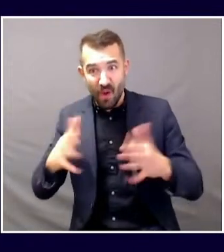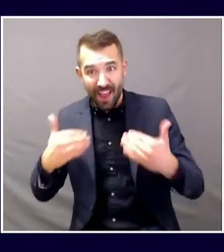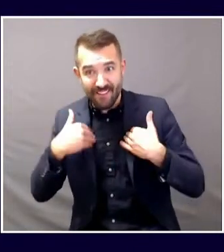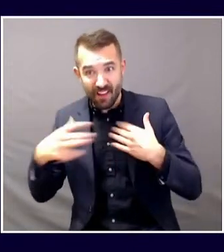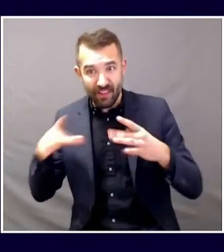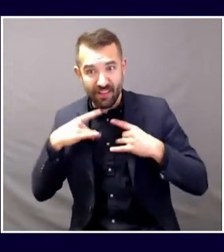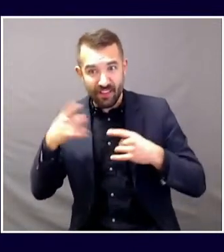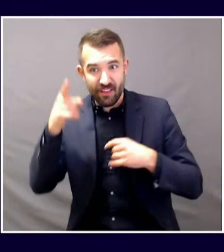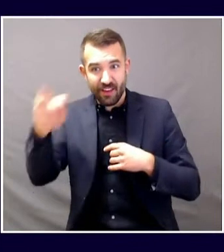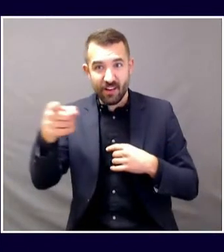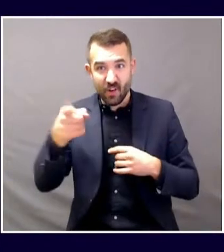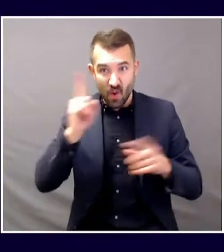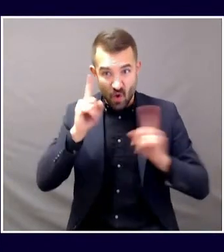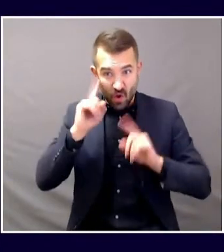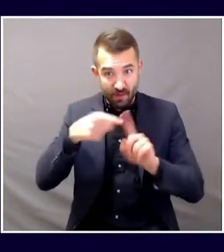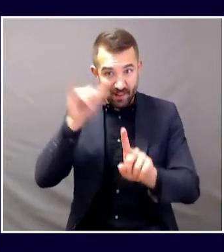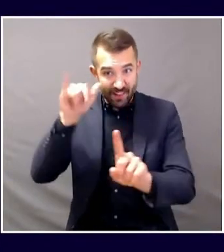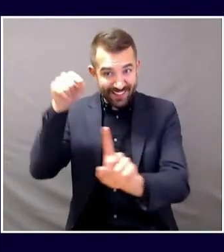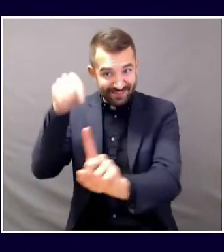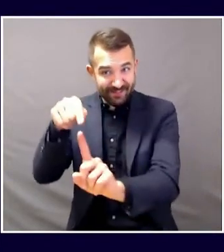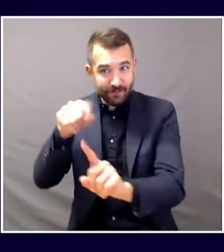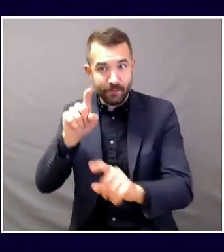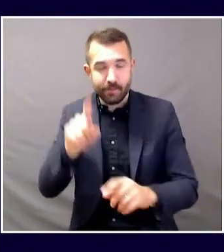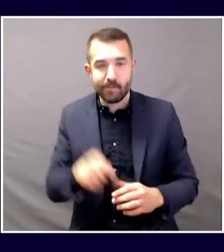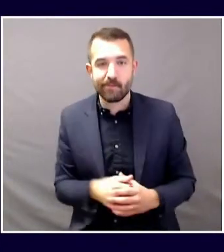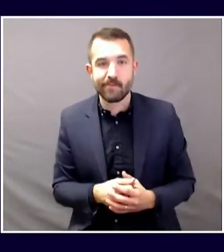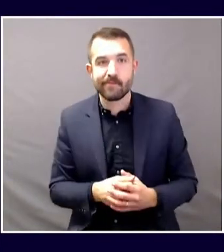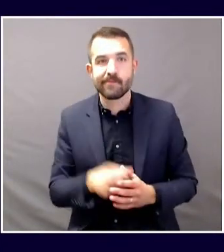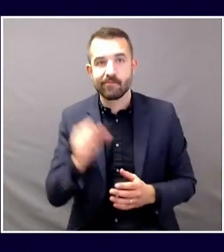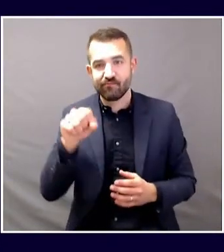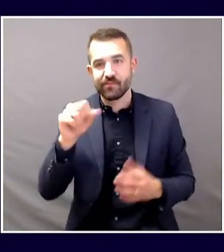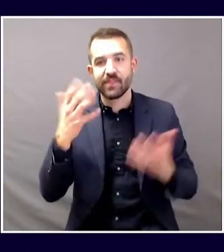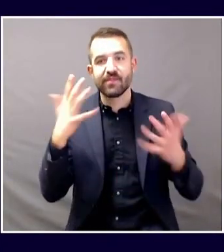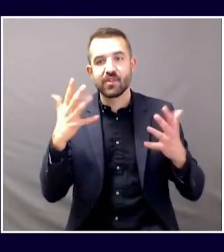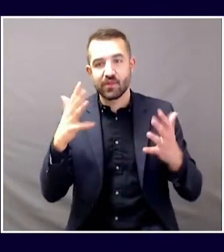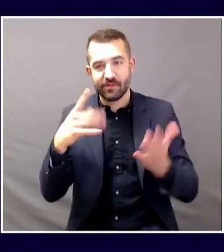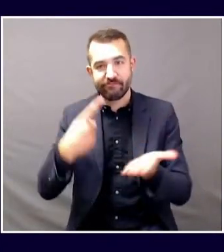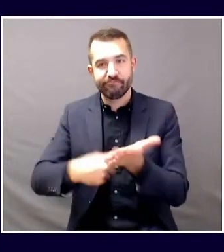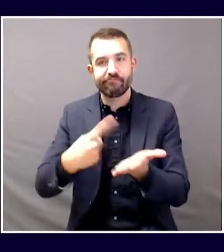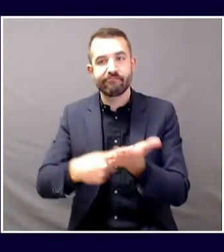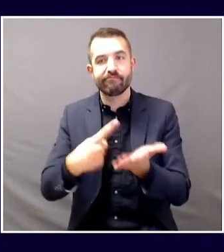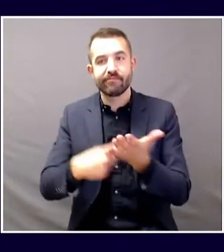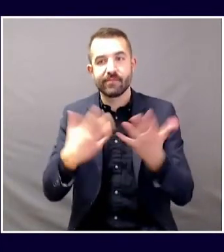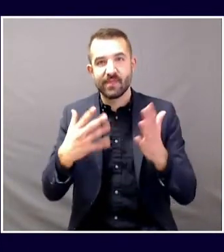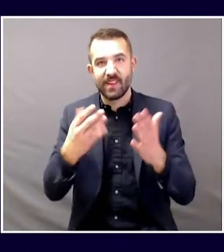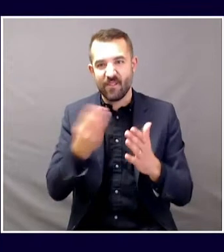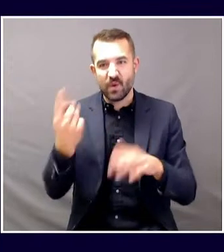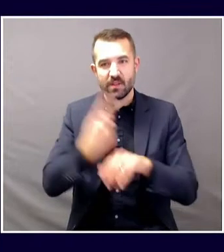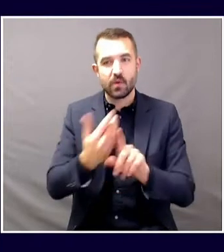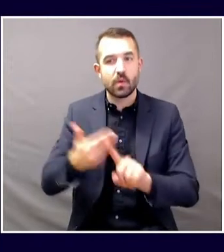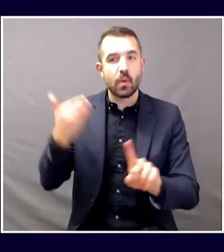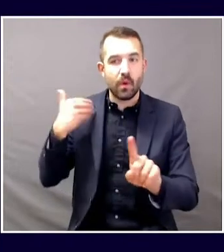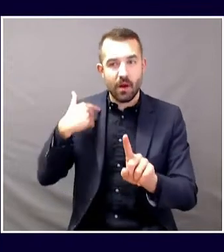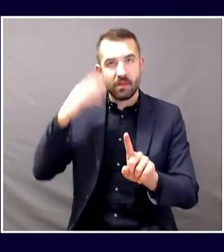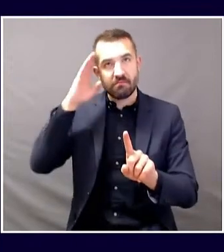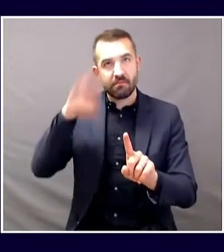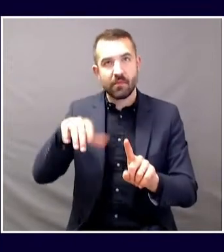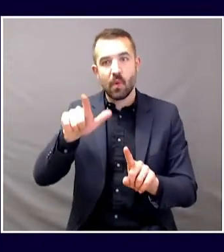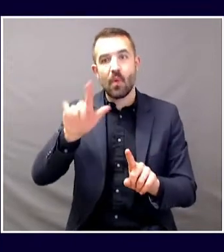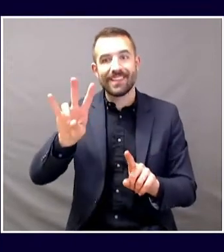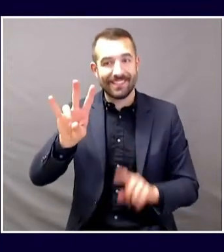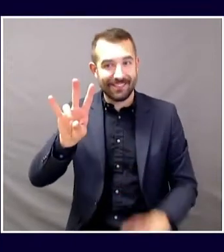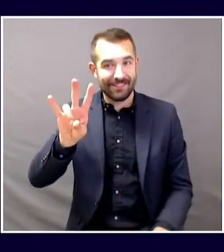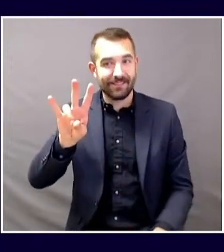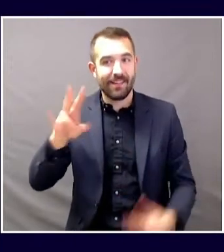Yep, I believe I discussed this the other day. Right now at Sandfield, we are aware of 27 total